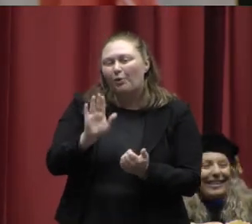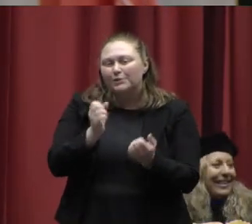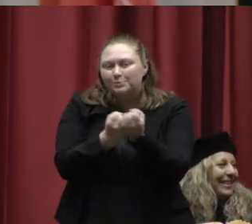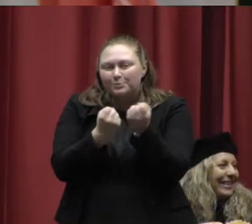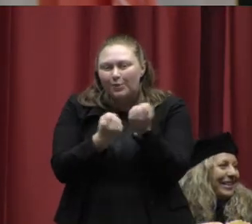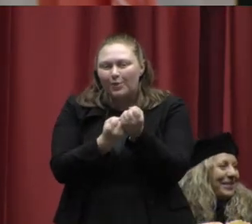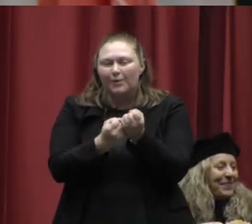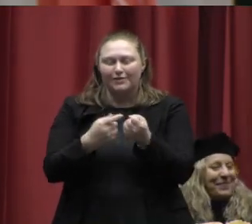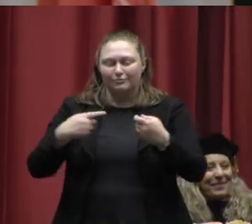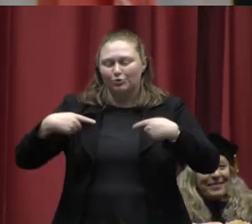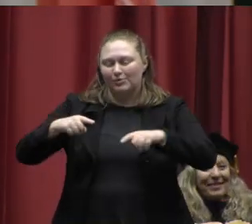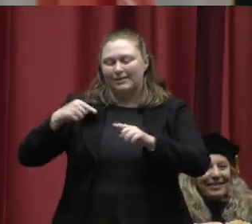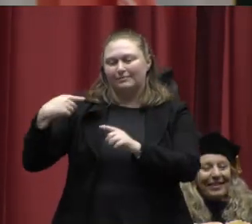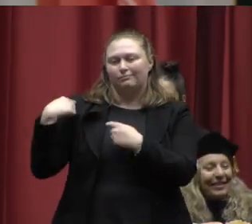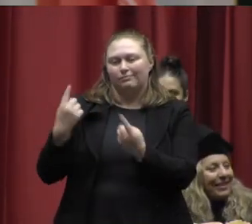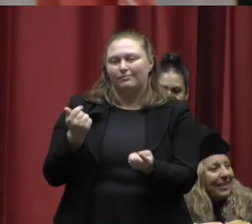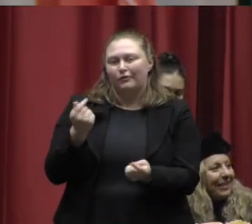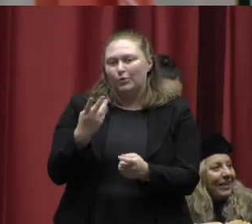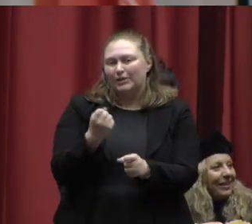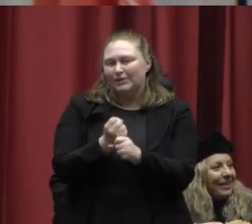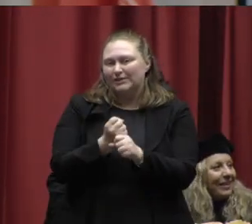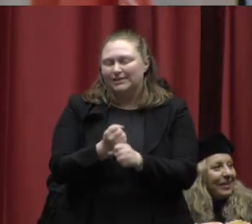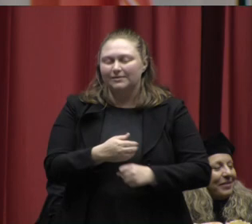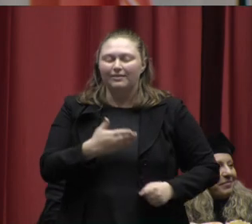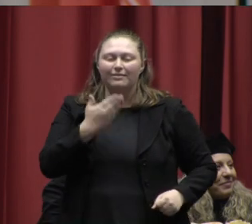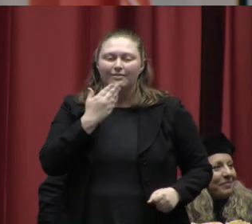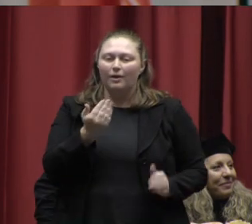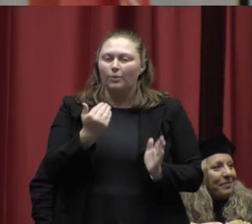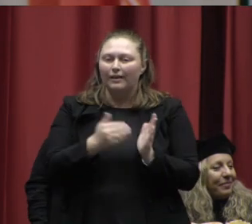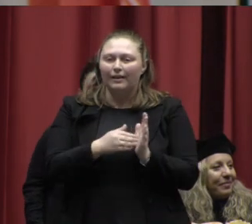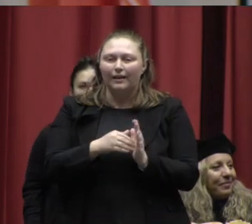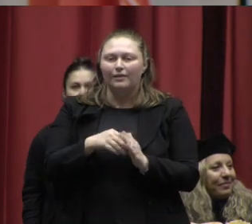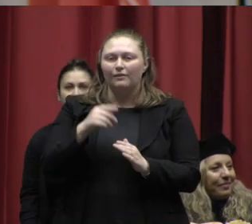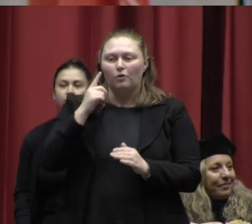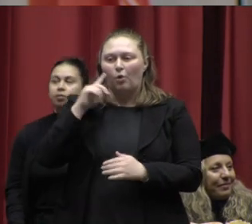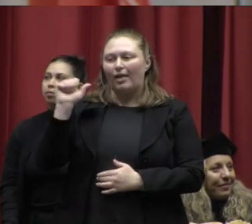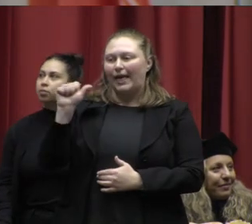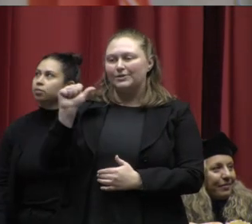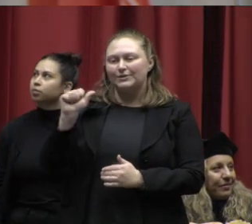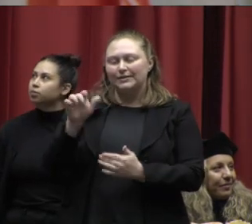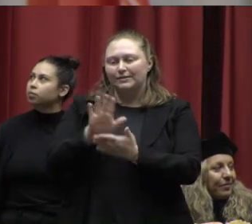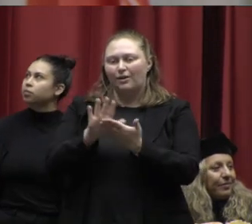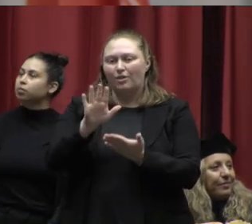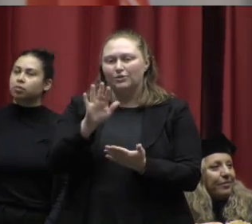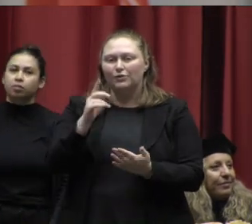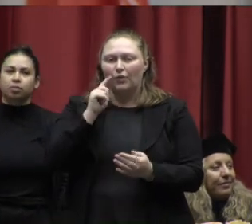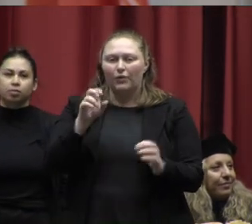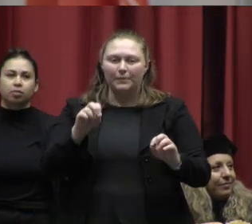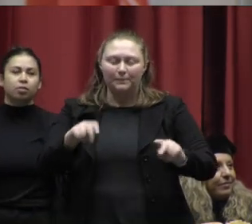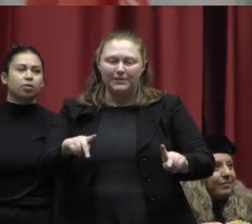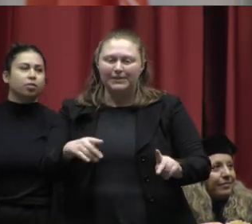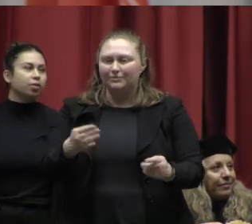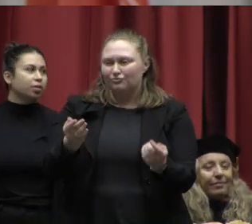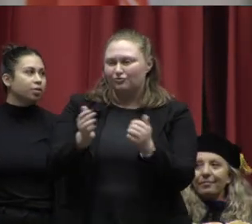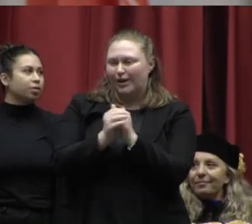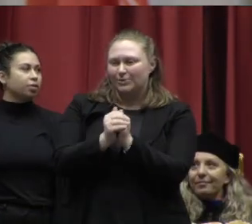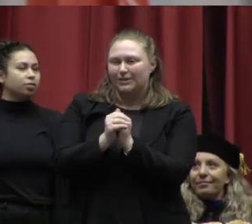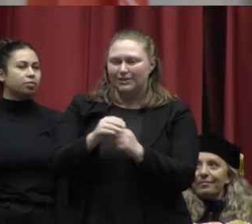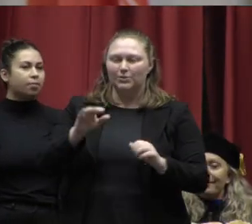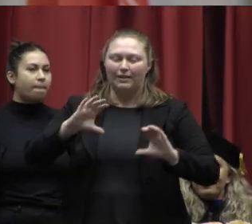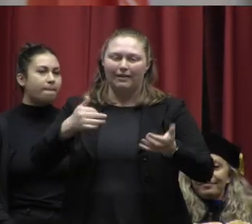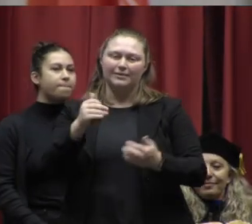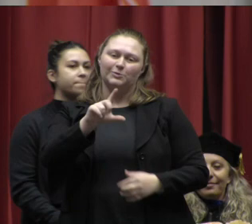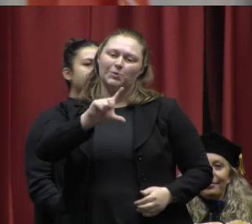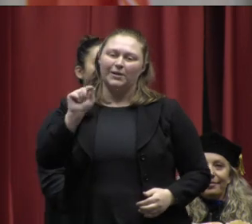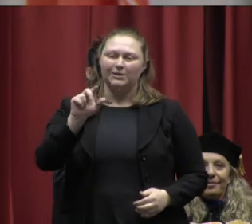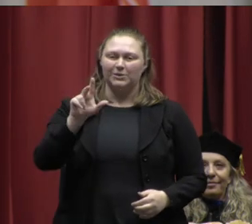support over these past few years. Thank you, UNM and Anderson, for the opportunities you have given us, and congratulations to the class of